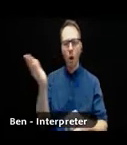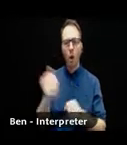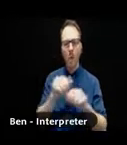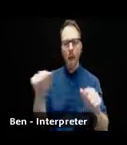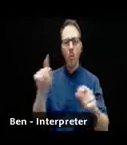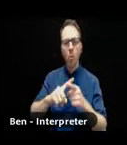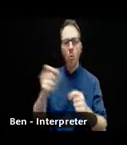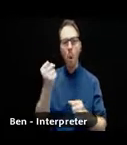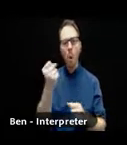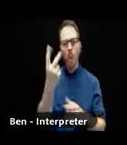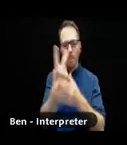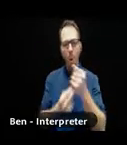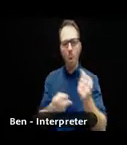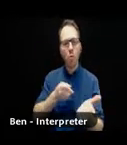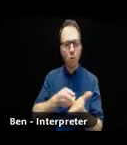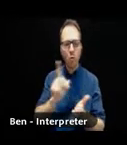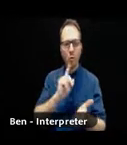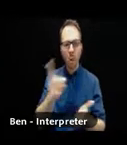two truths.